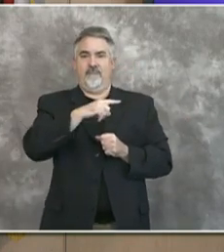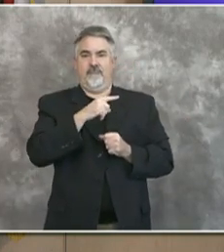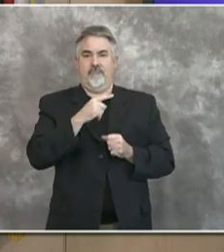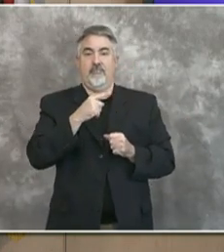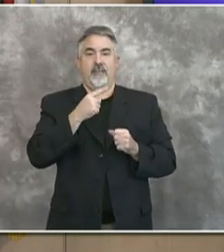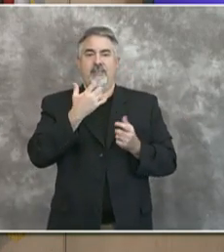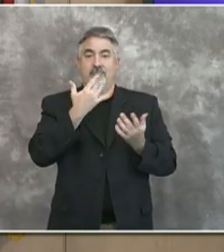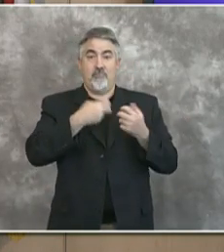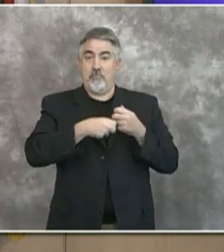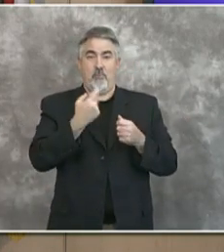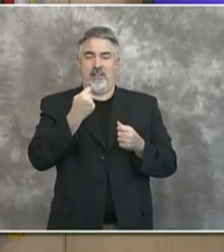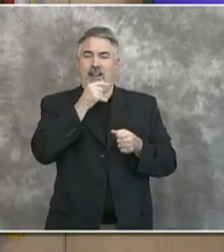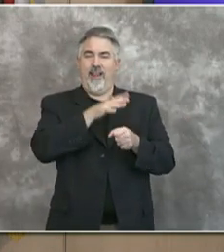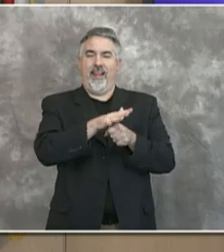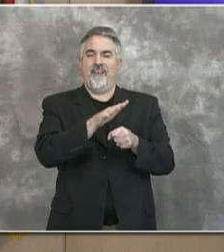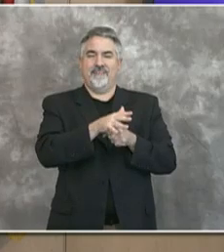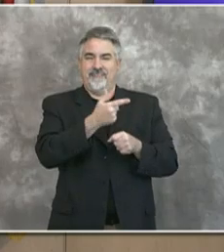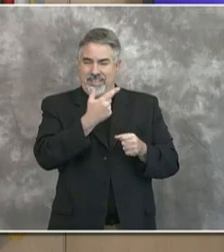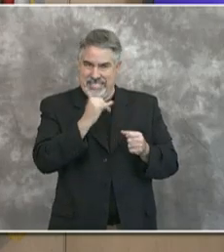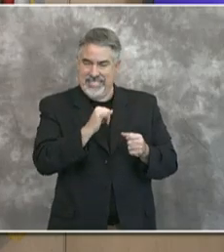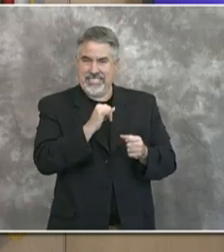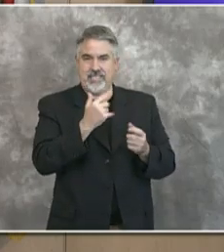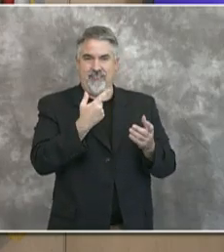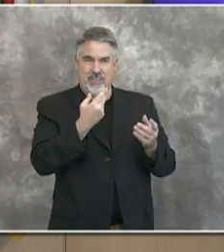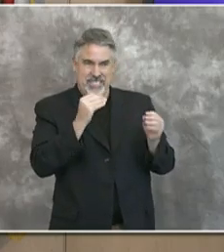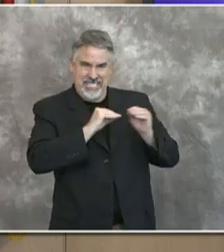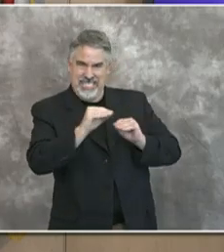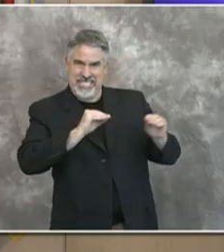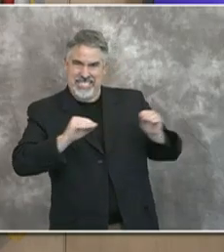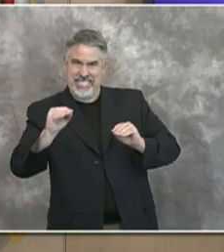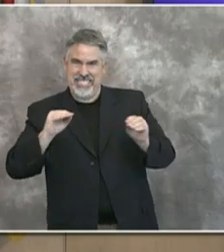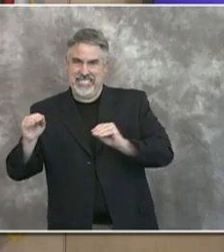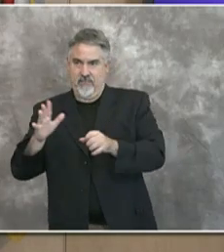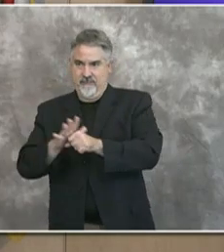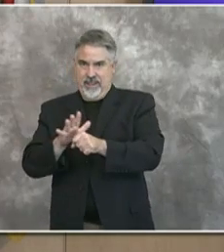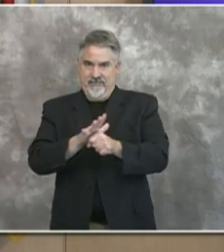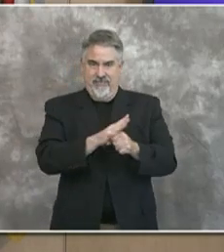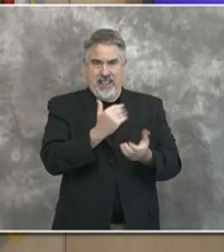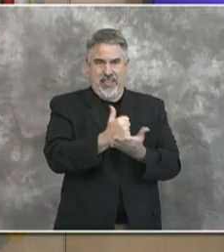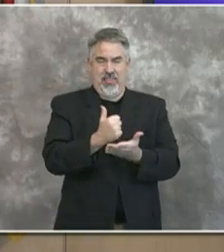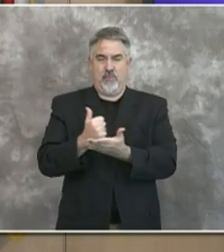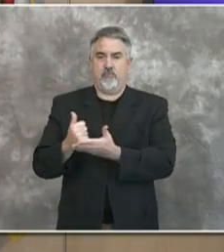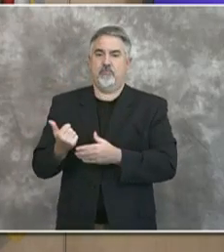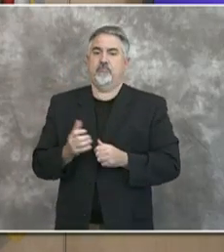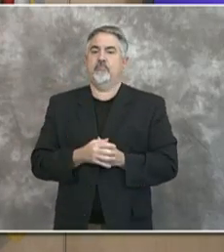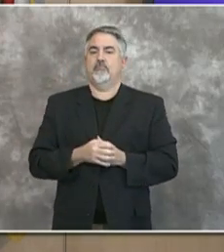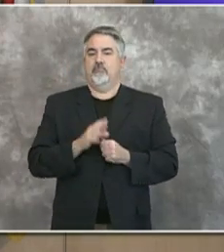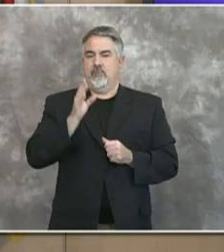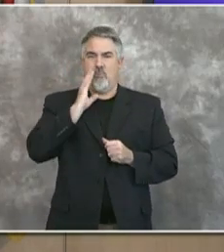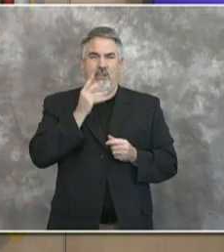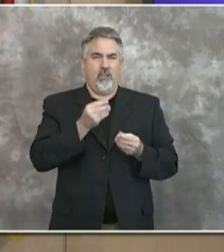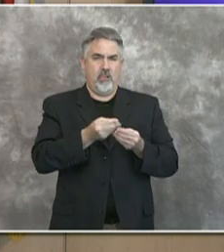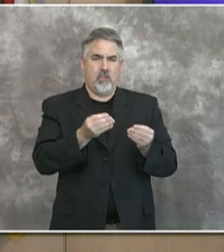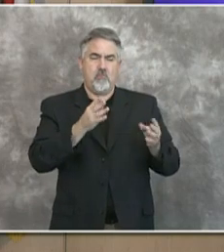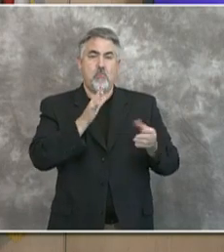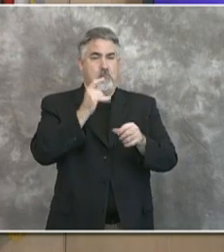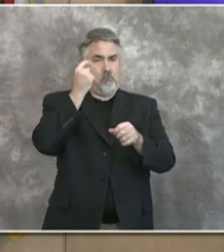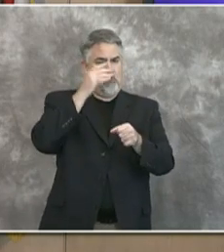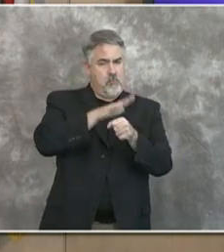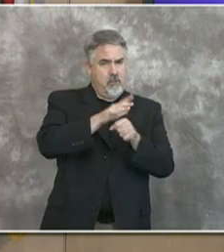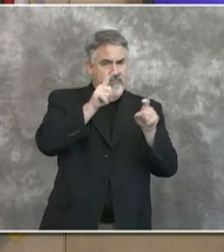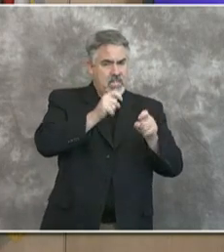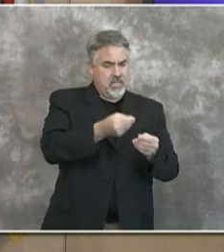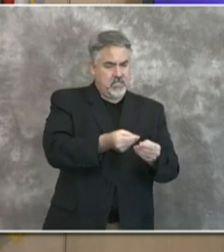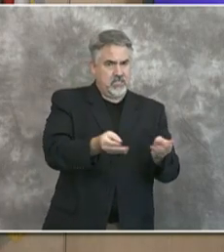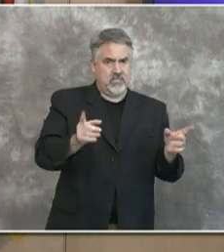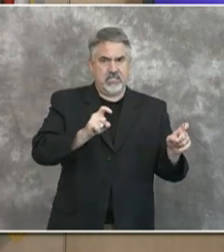trying to acquire them. We're working with them, and we're doing so in an environment where pretty much everyone, every jurisdiction on the planet is trying to acquire the